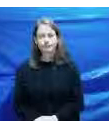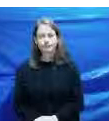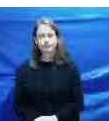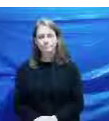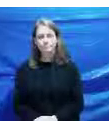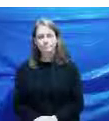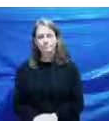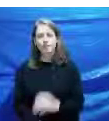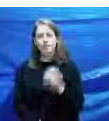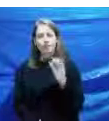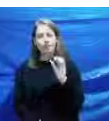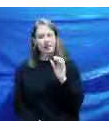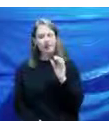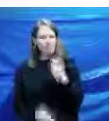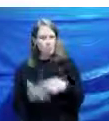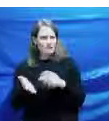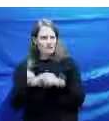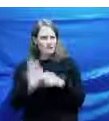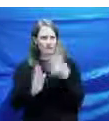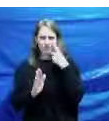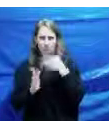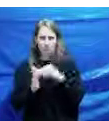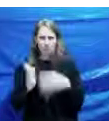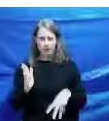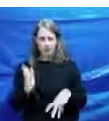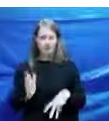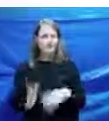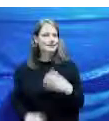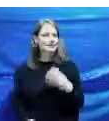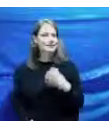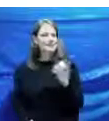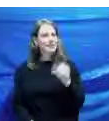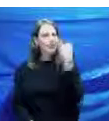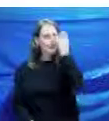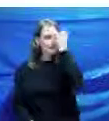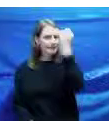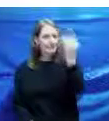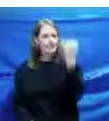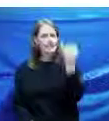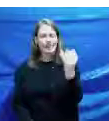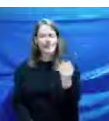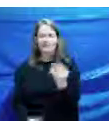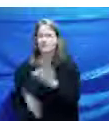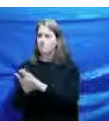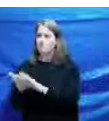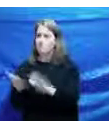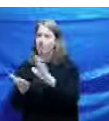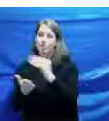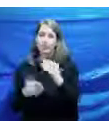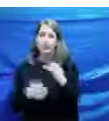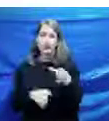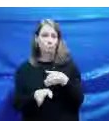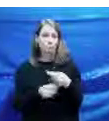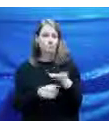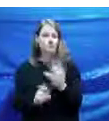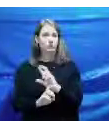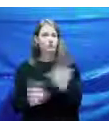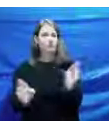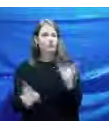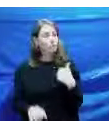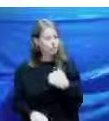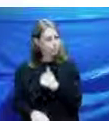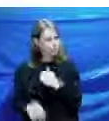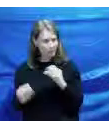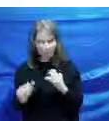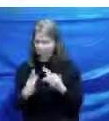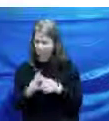college and career readiness that we talked about with Park, you know, we can start talking about with kids at a very early grade